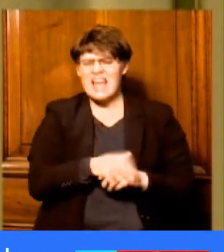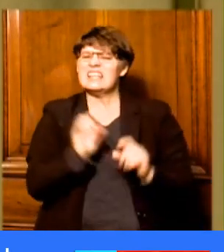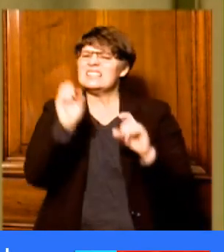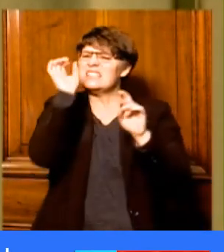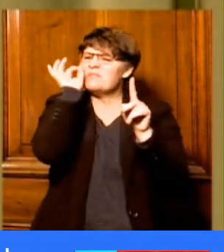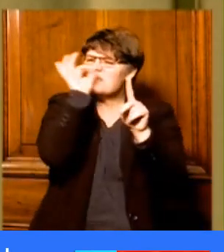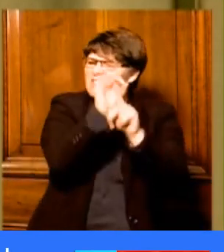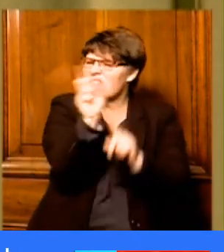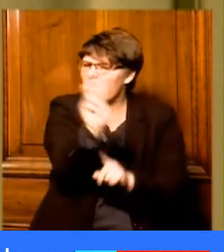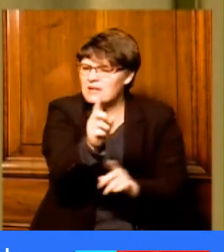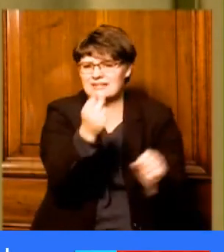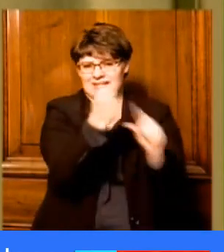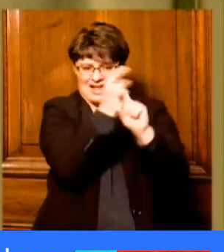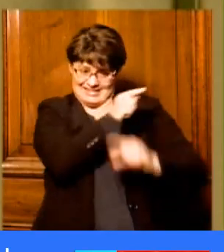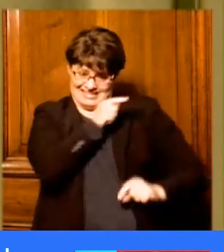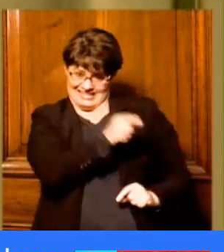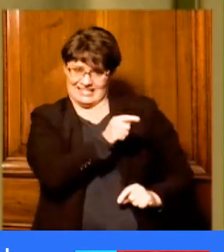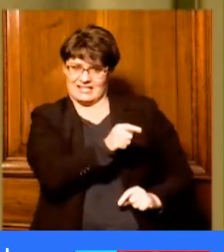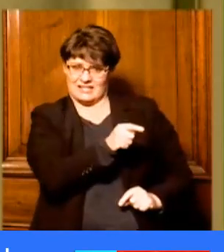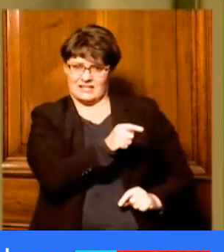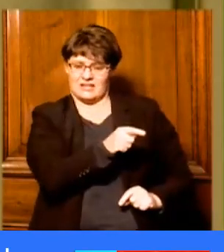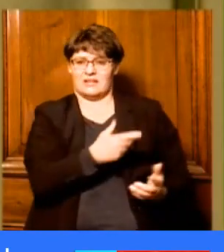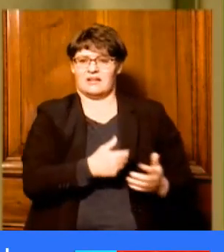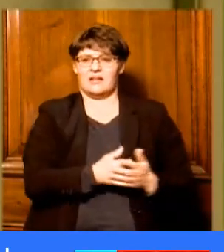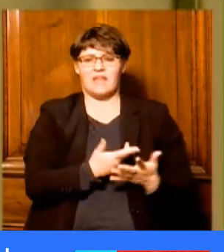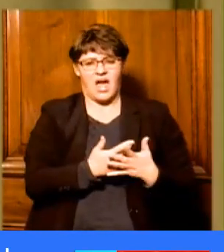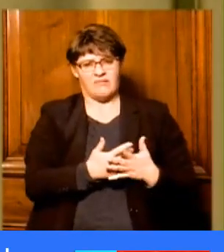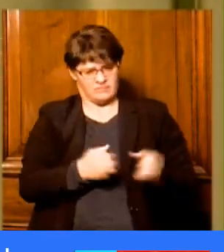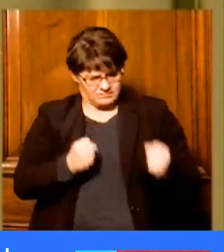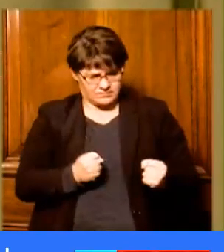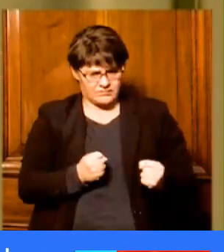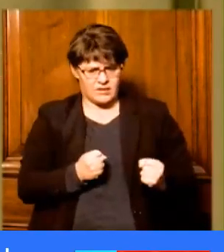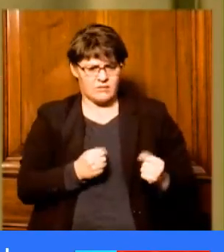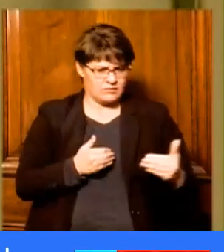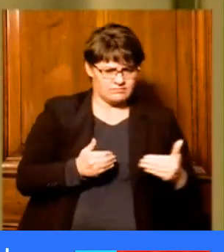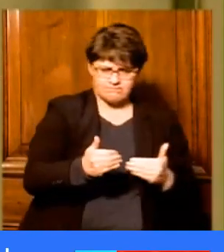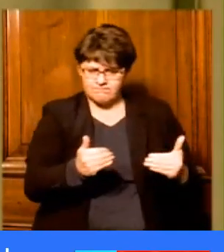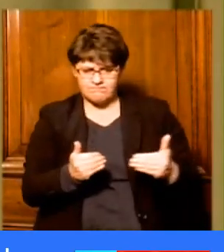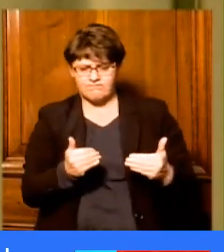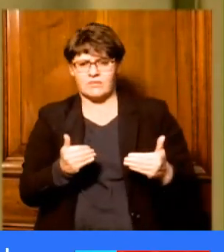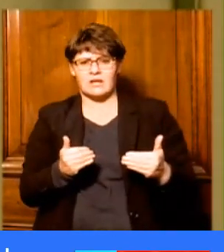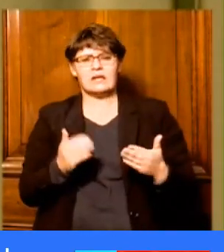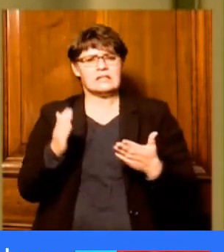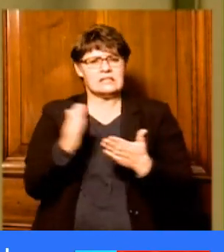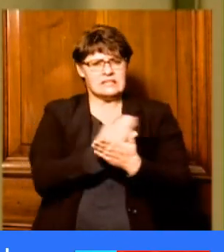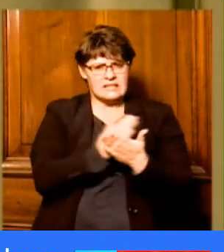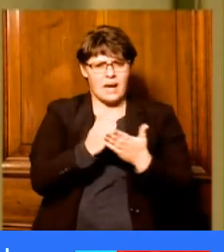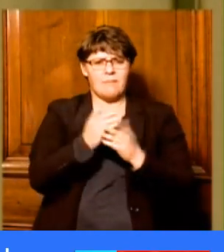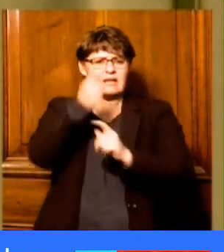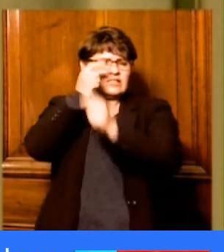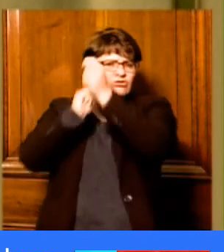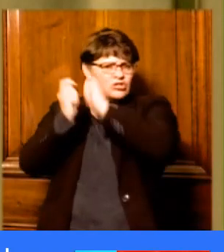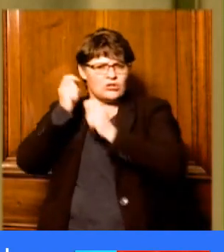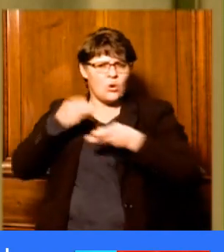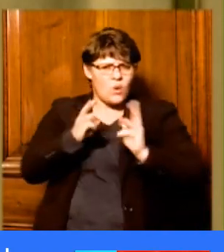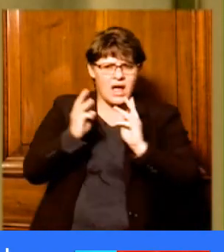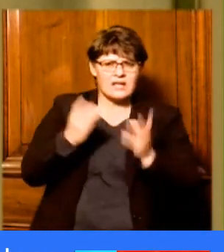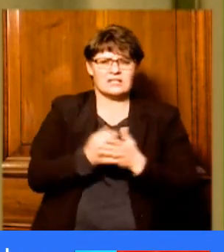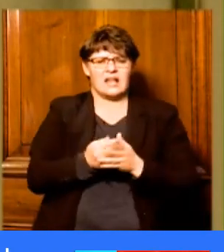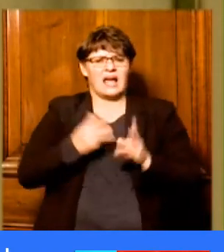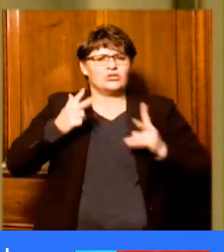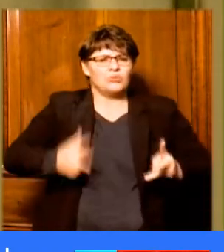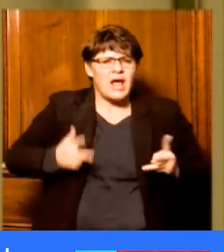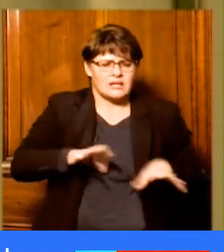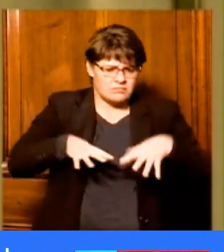industry, which now had gotten a firm hold and has overtaken even some of the traditional modes such as trains and so